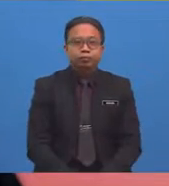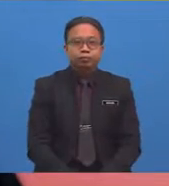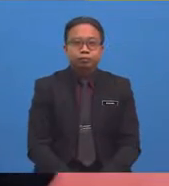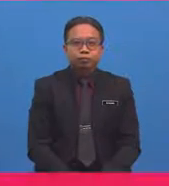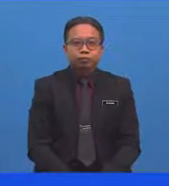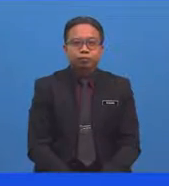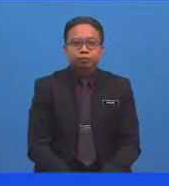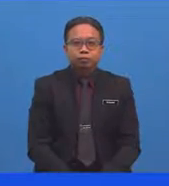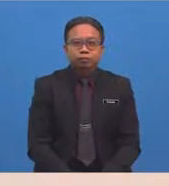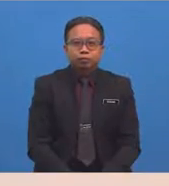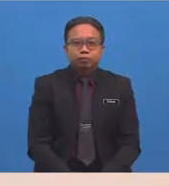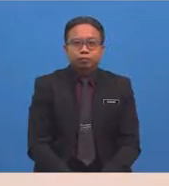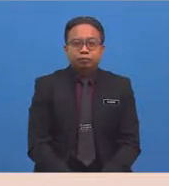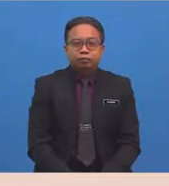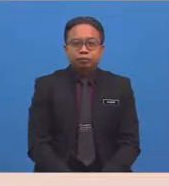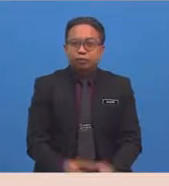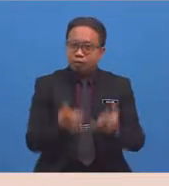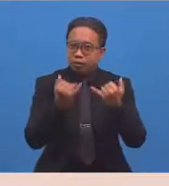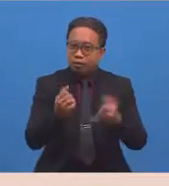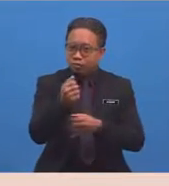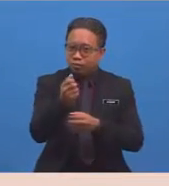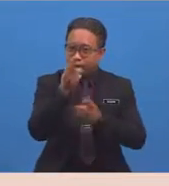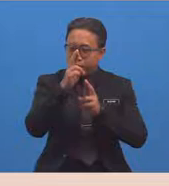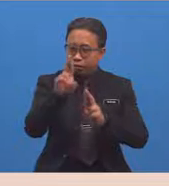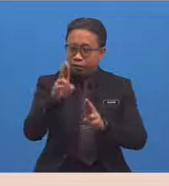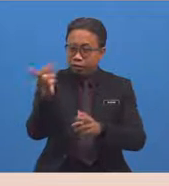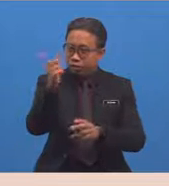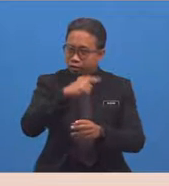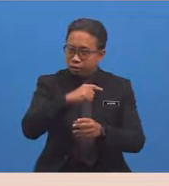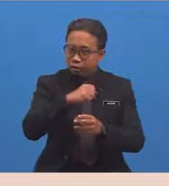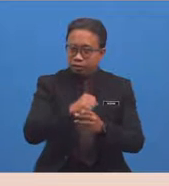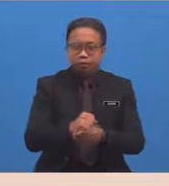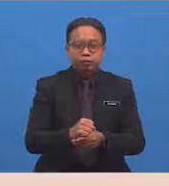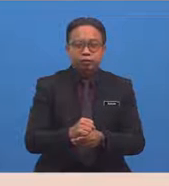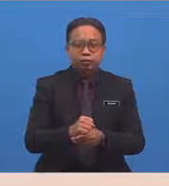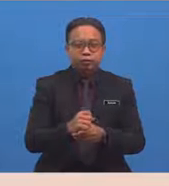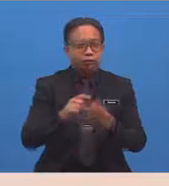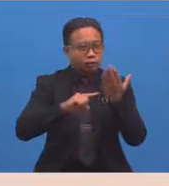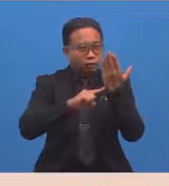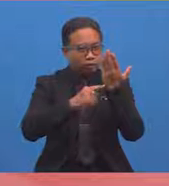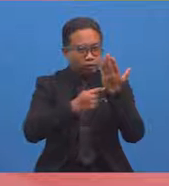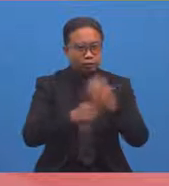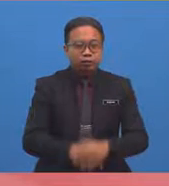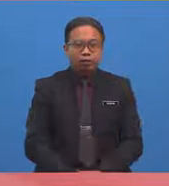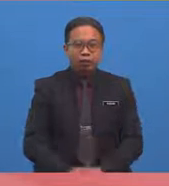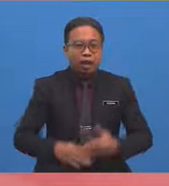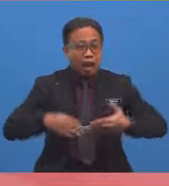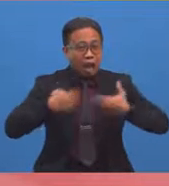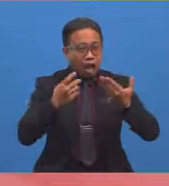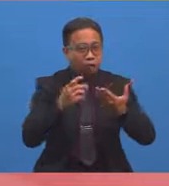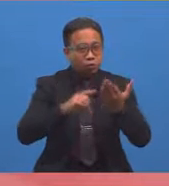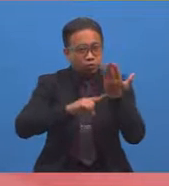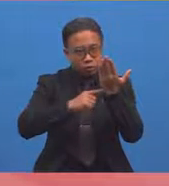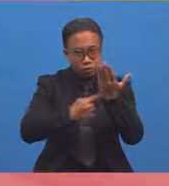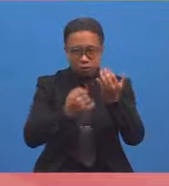bye! Bye! So now that you're ready, let's get this wonderful day started. How shall we